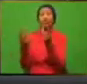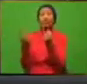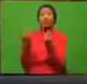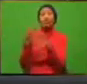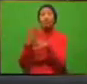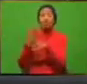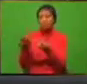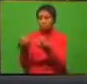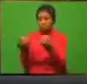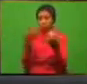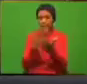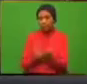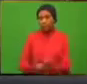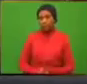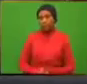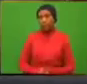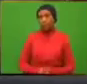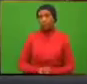jobs.